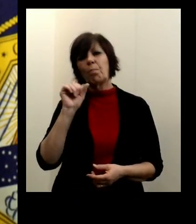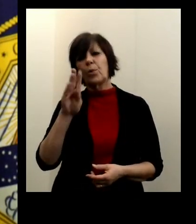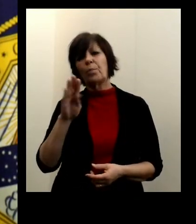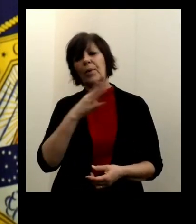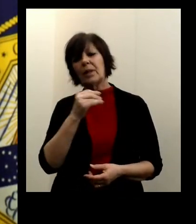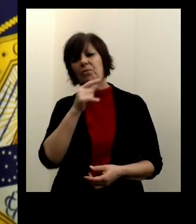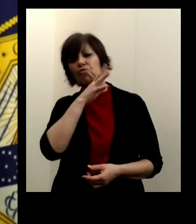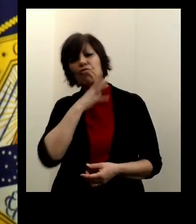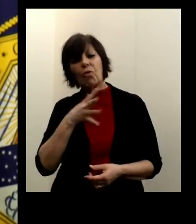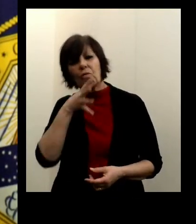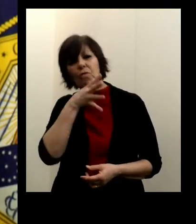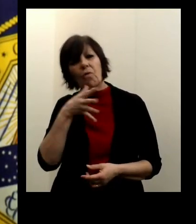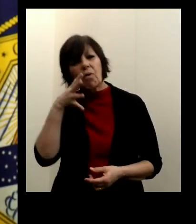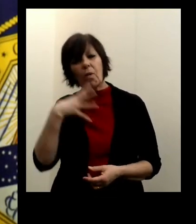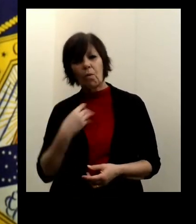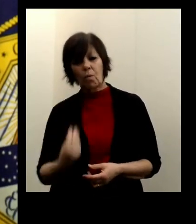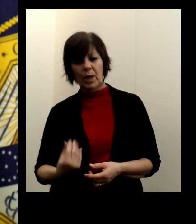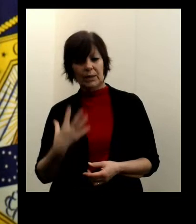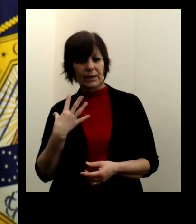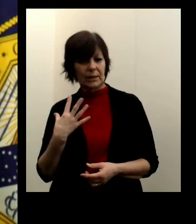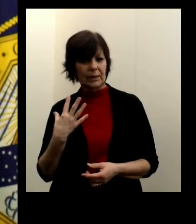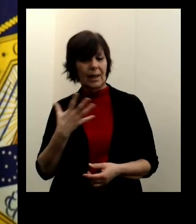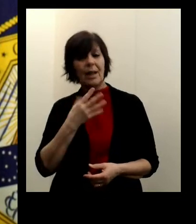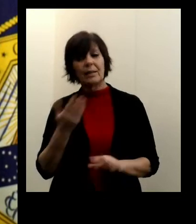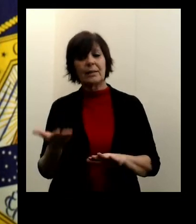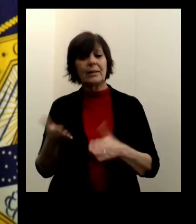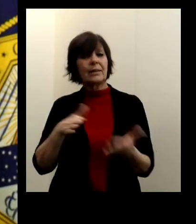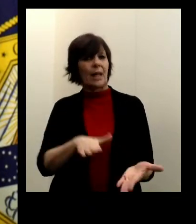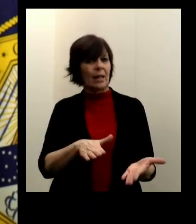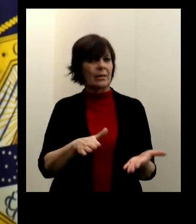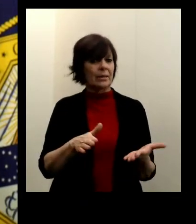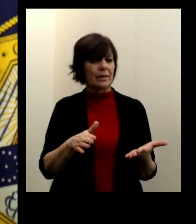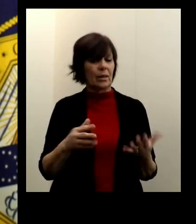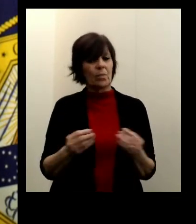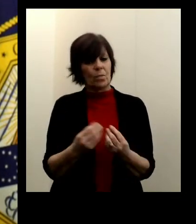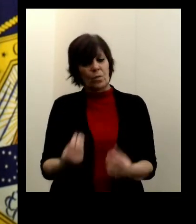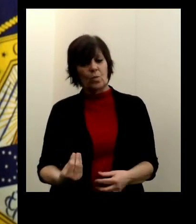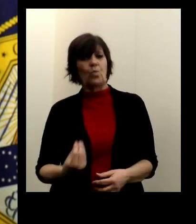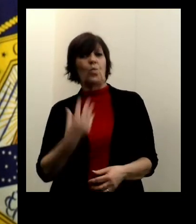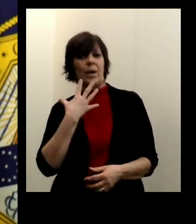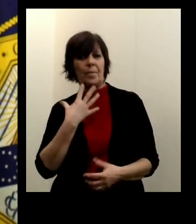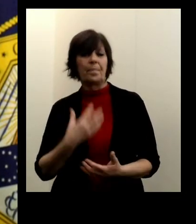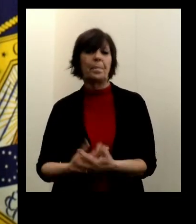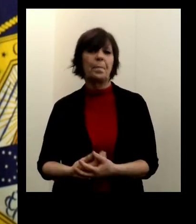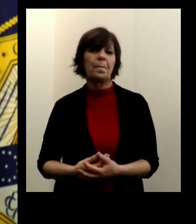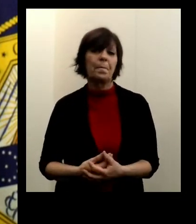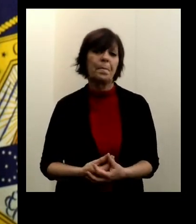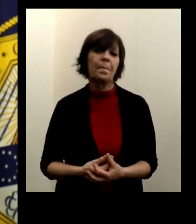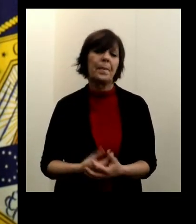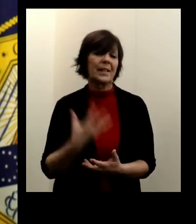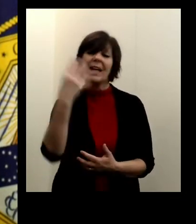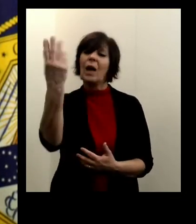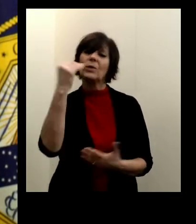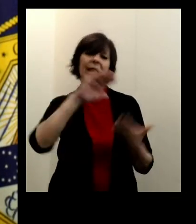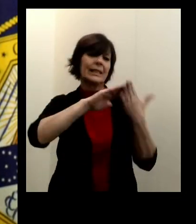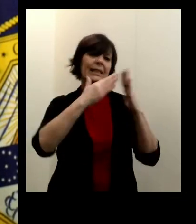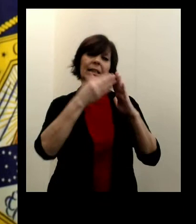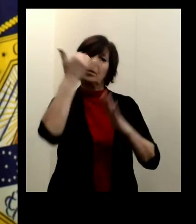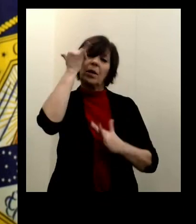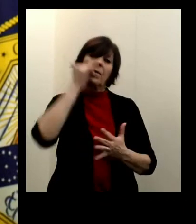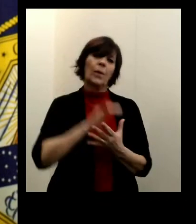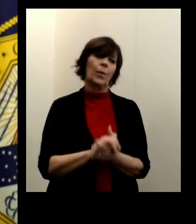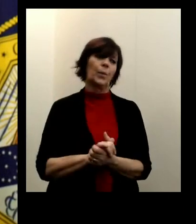you've seen growth in not only hospitalizations, but deaths among individuals who live outside of the city of Buffalo, much more than we saw early